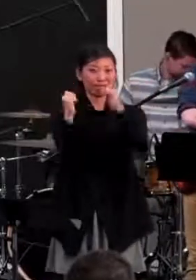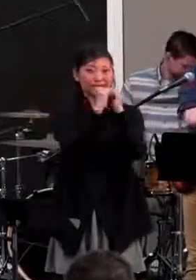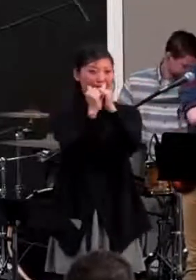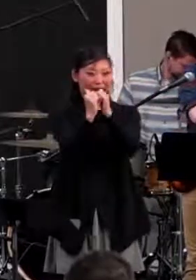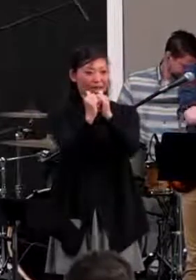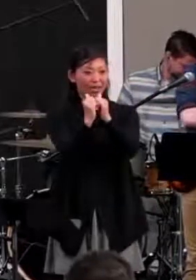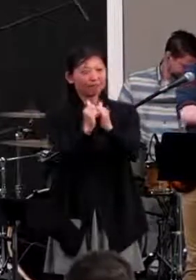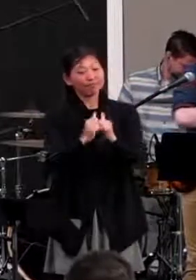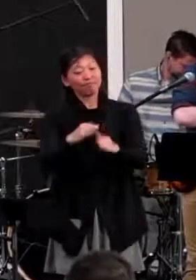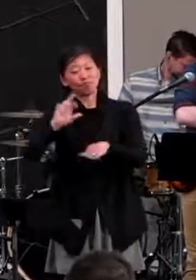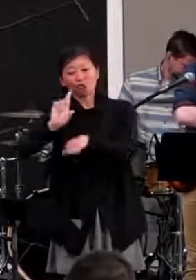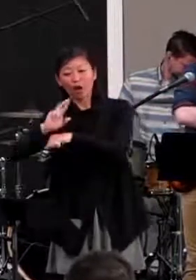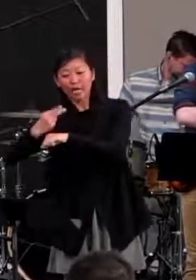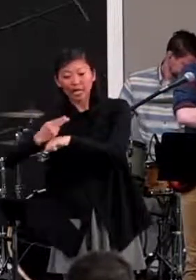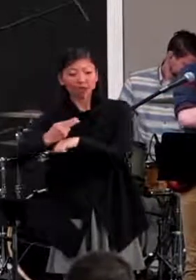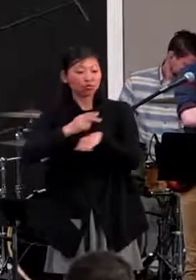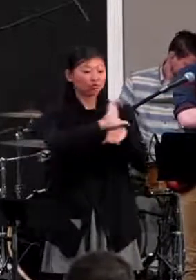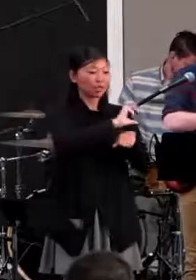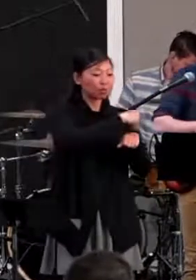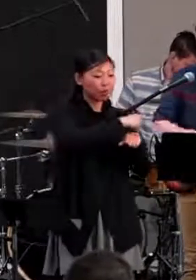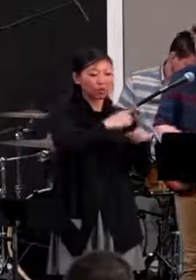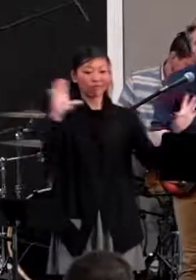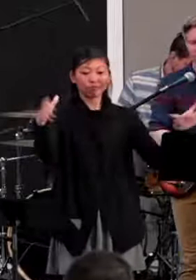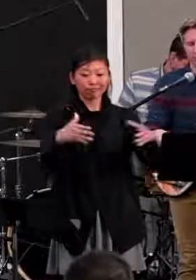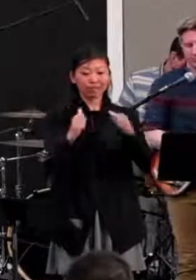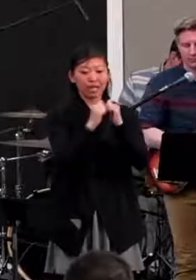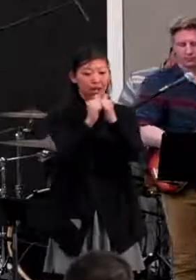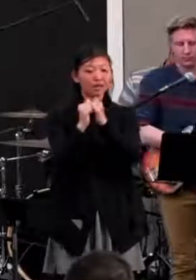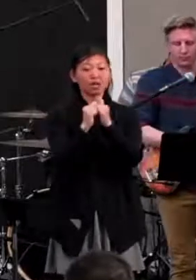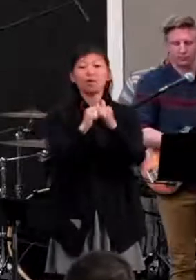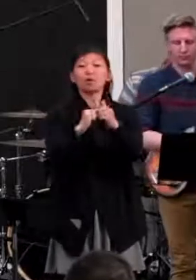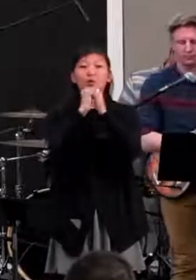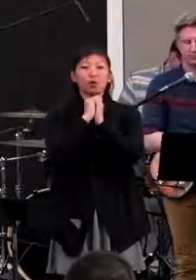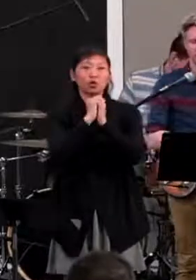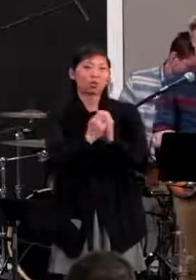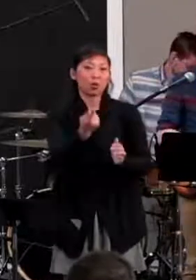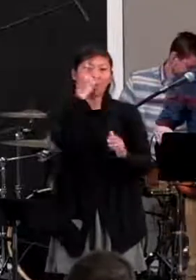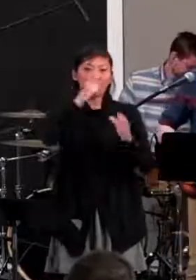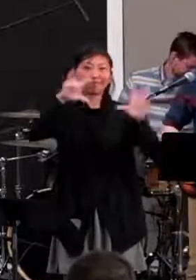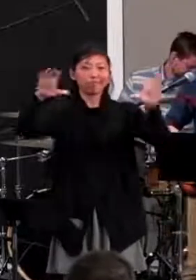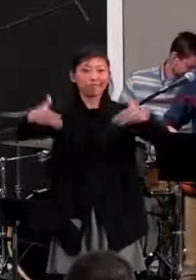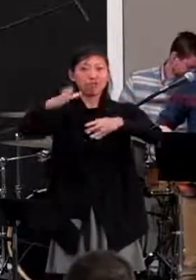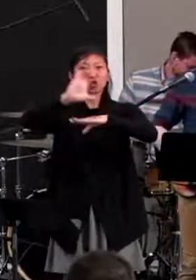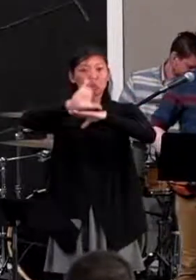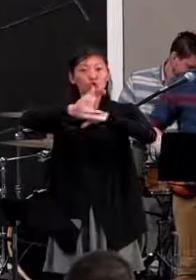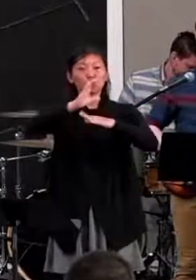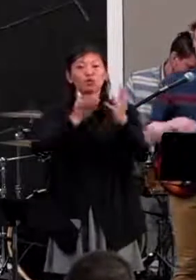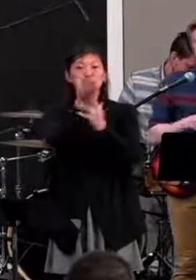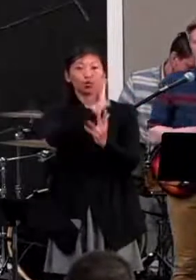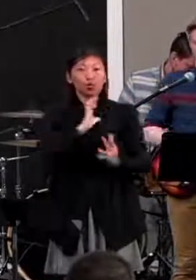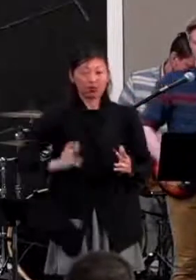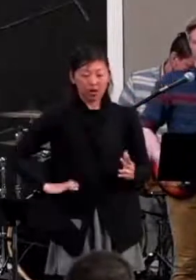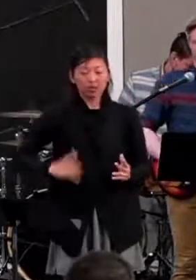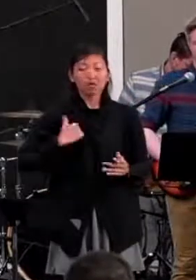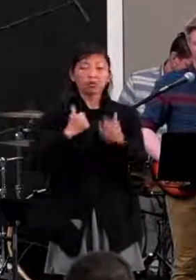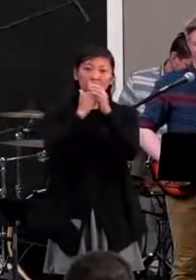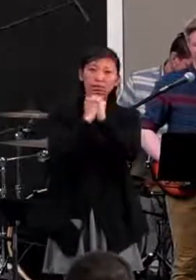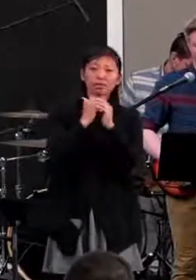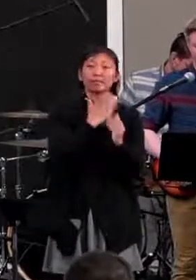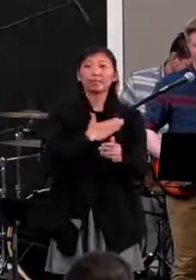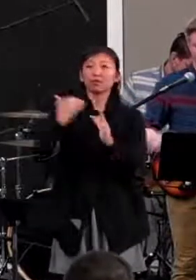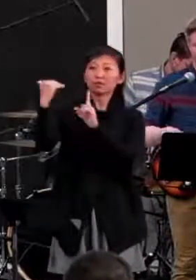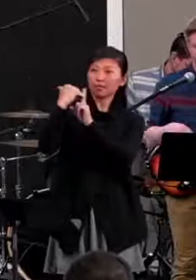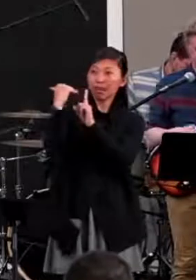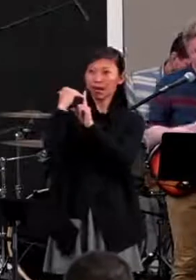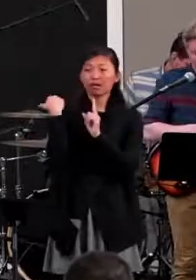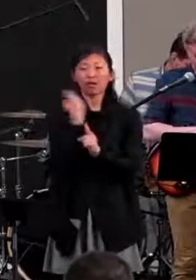different campuses and worship as one body in Christ. And as we worship you and hear from the preaching of your word today, may we be reminded that